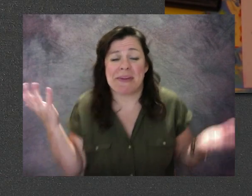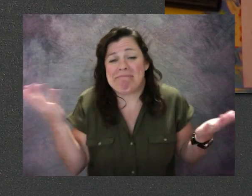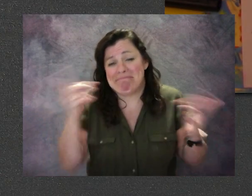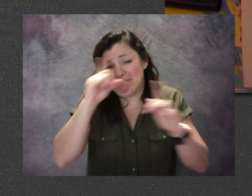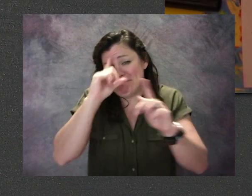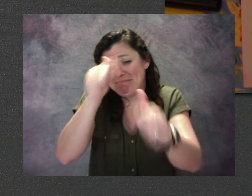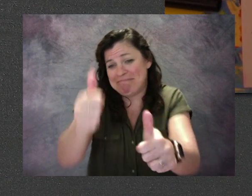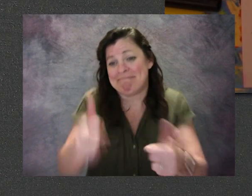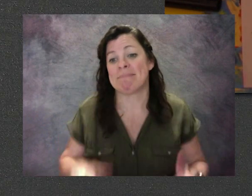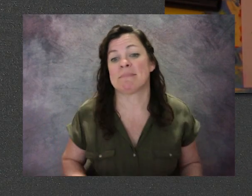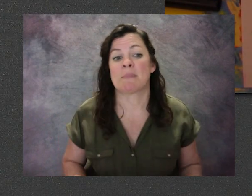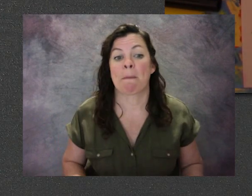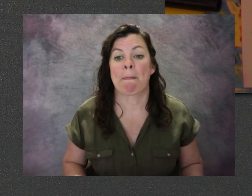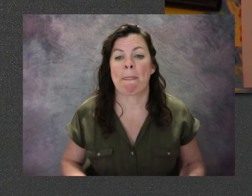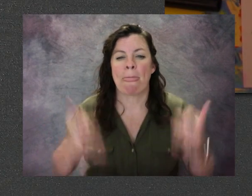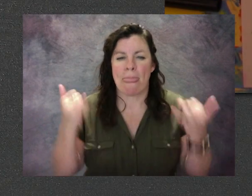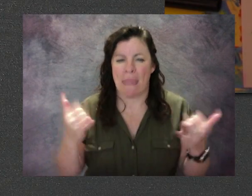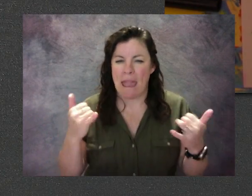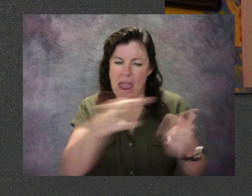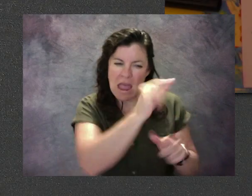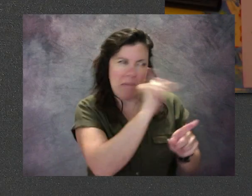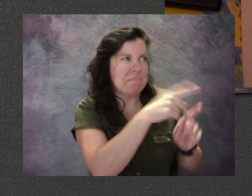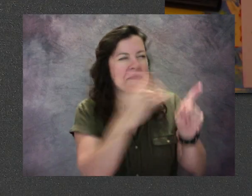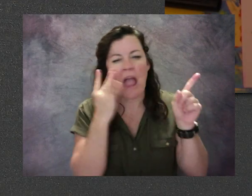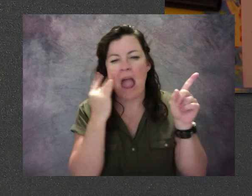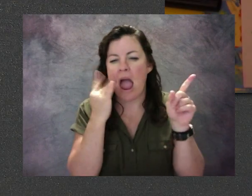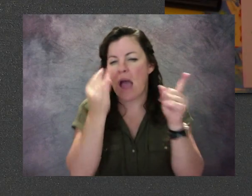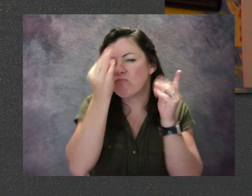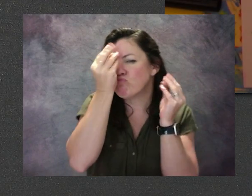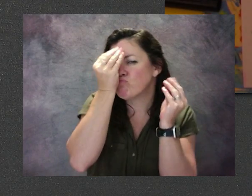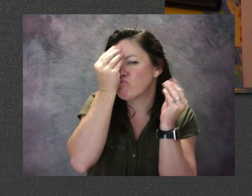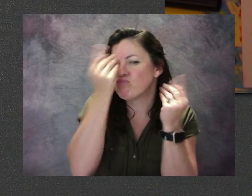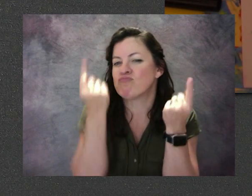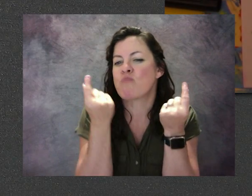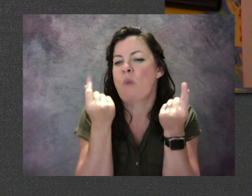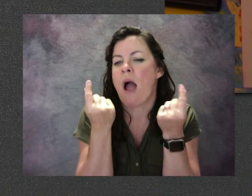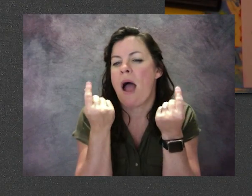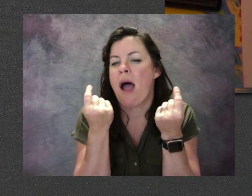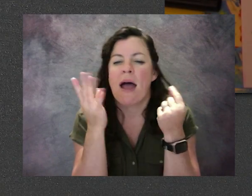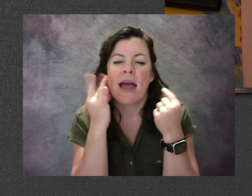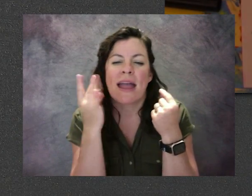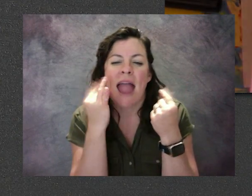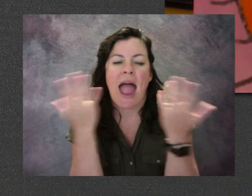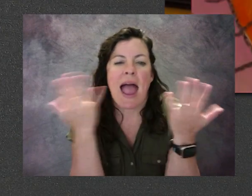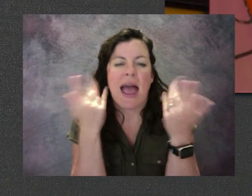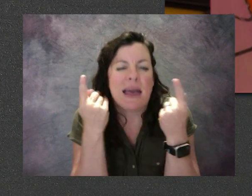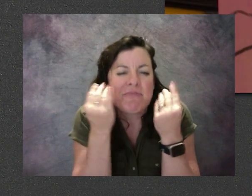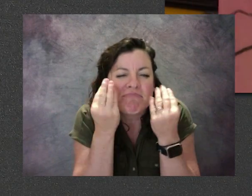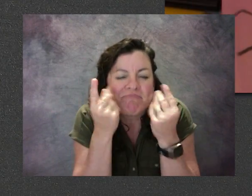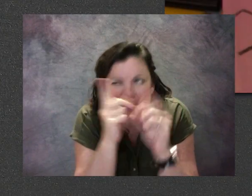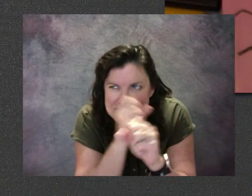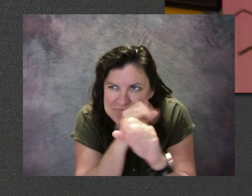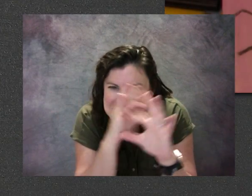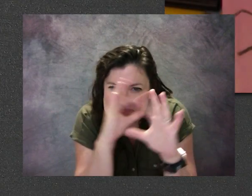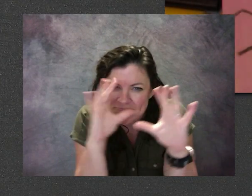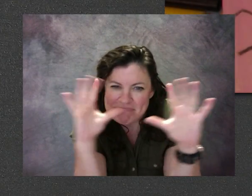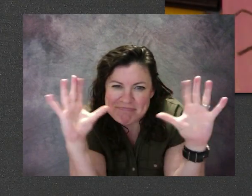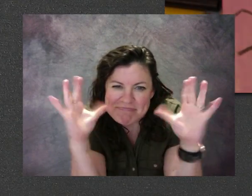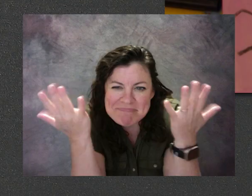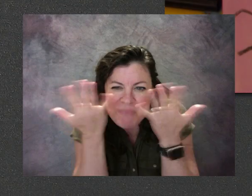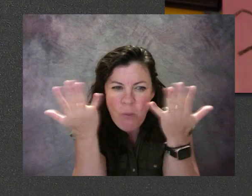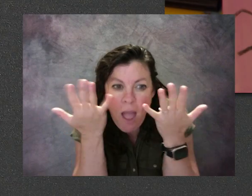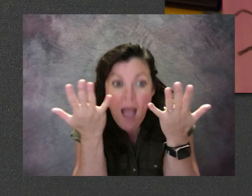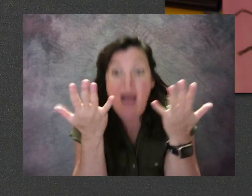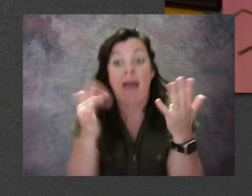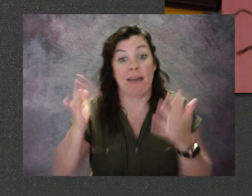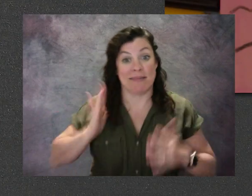something up in his forehead. What do you think cats are thinking about? On my example here, this cat was thinking